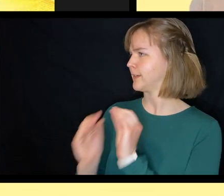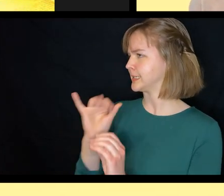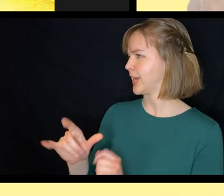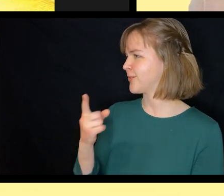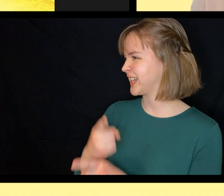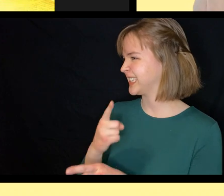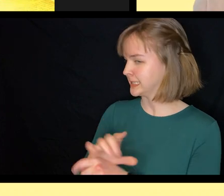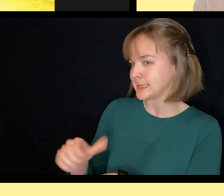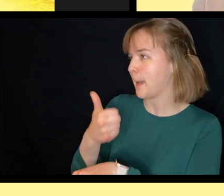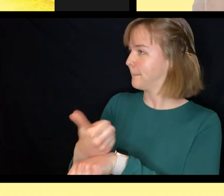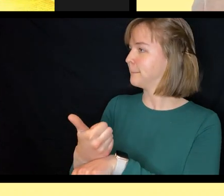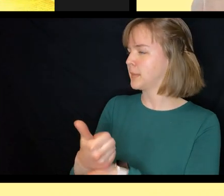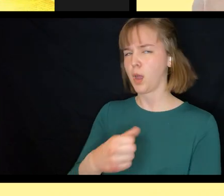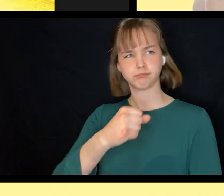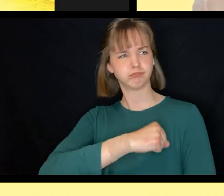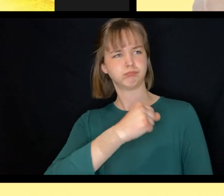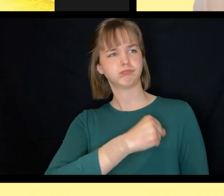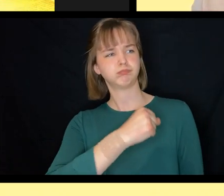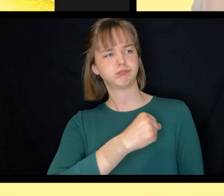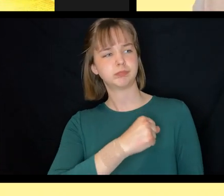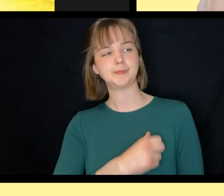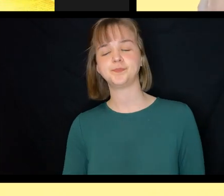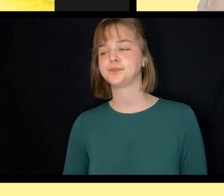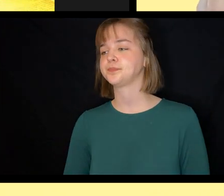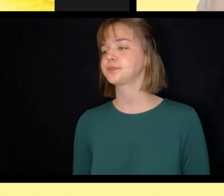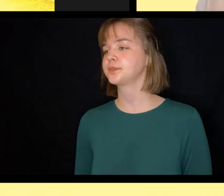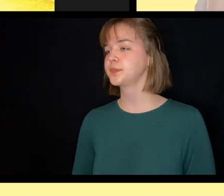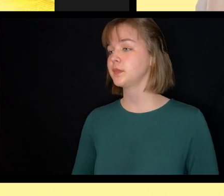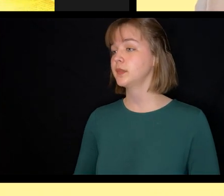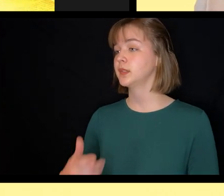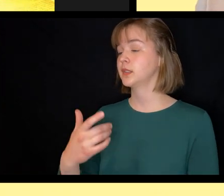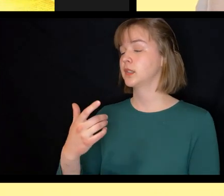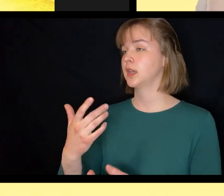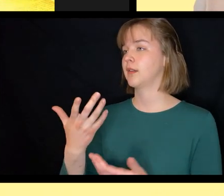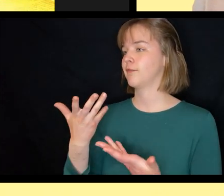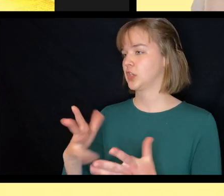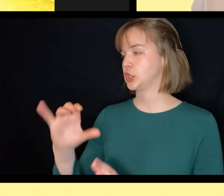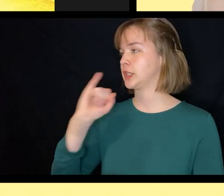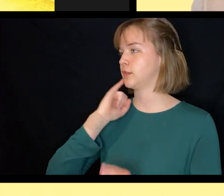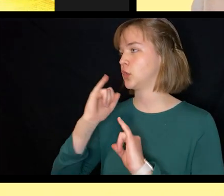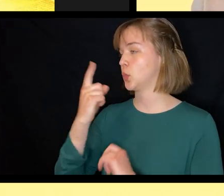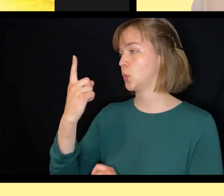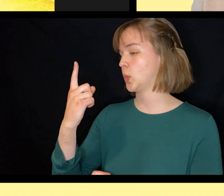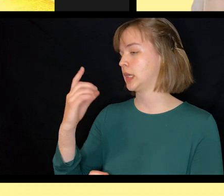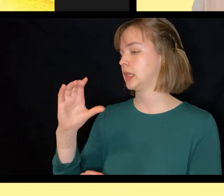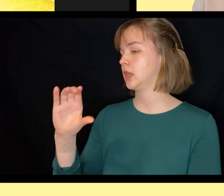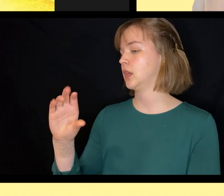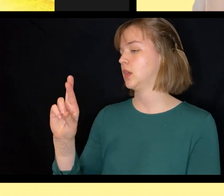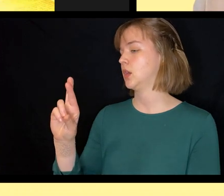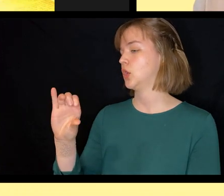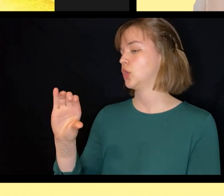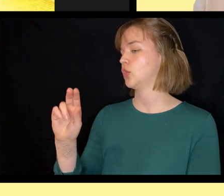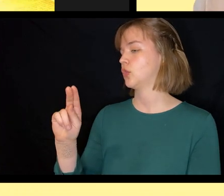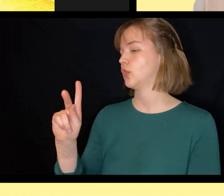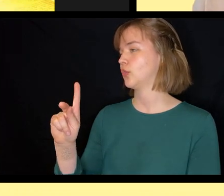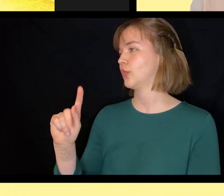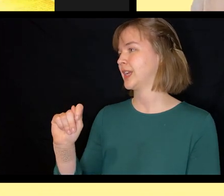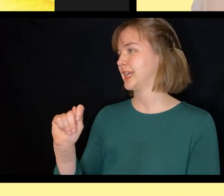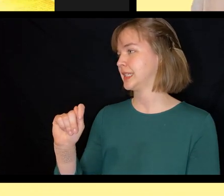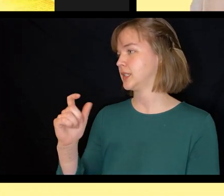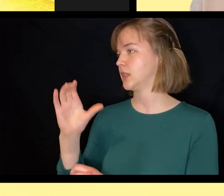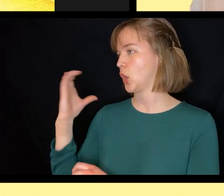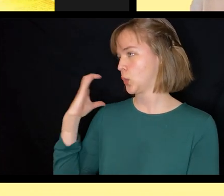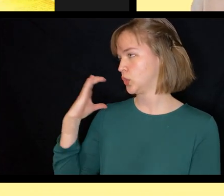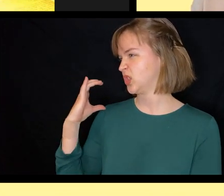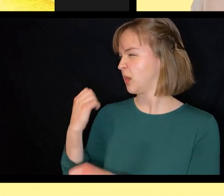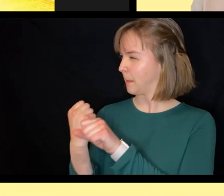do it. Yeah. Yes, that's what I was speaking with a blind cricket coach